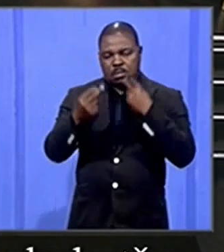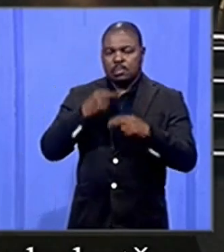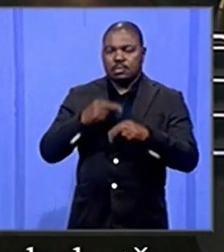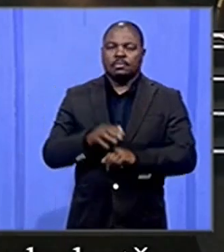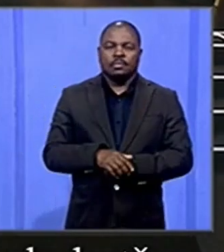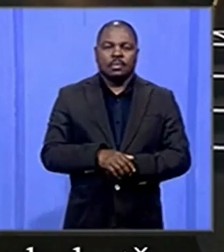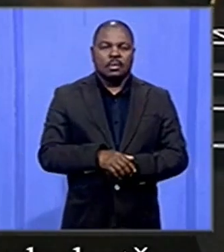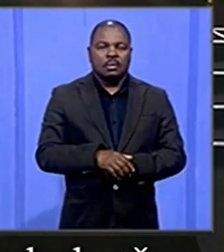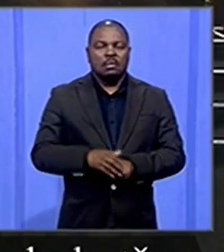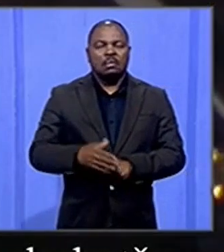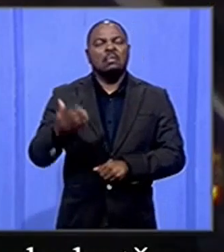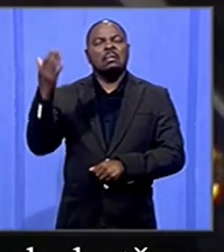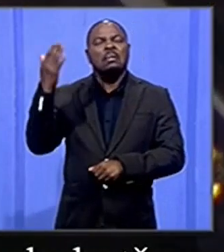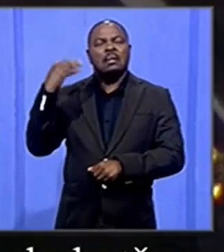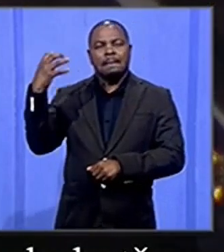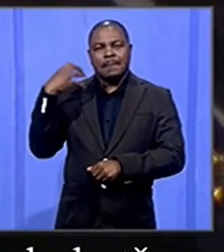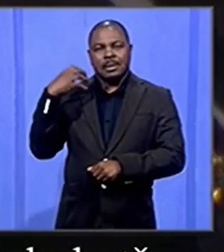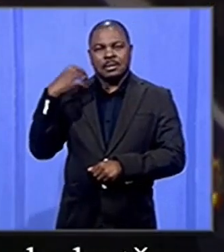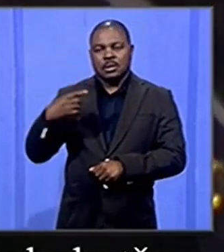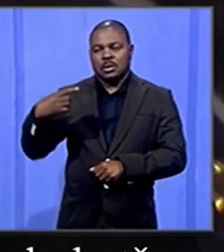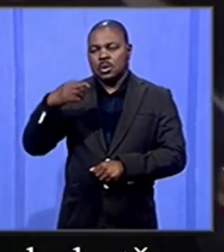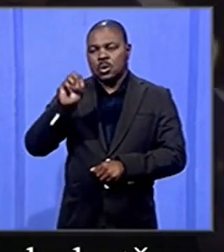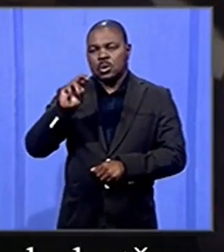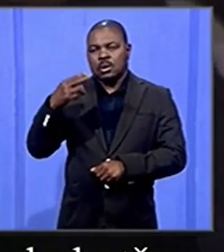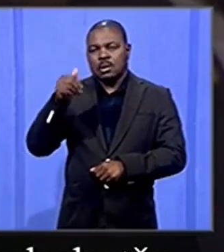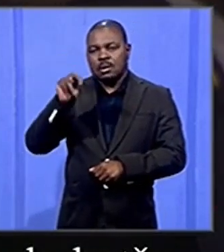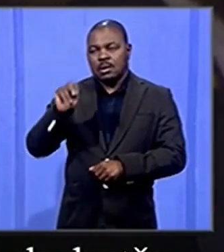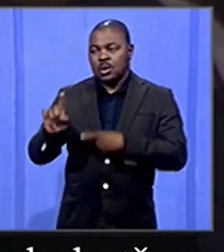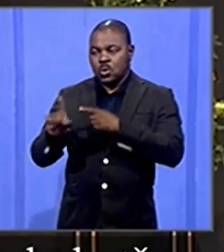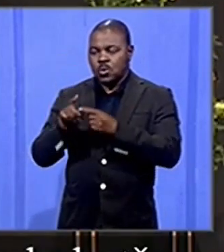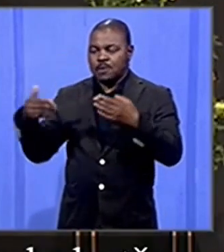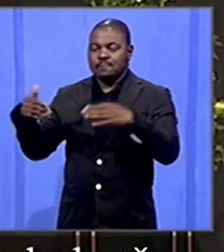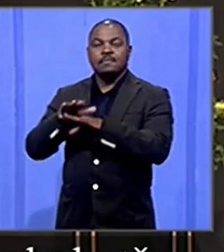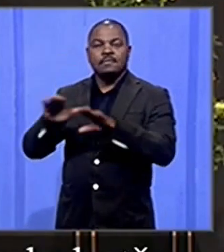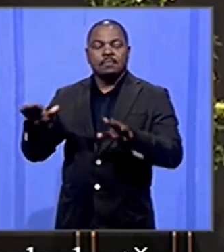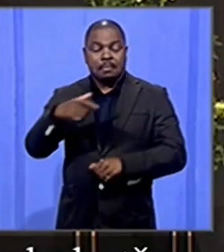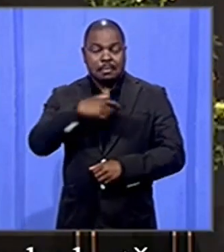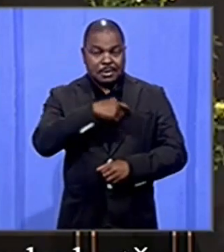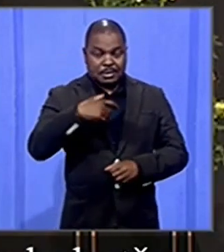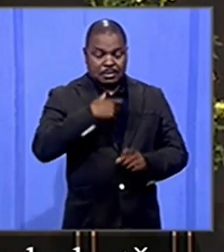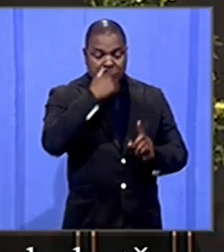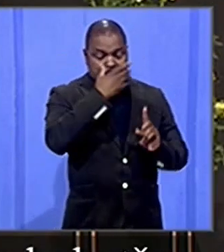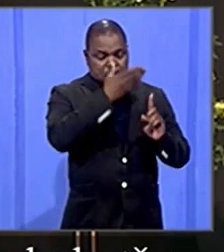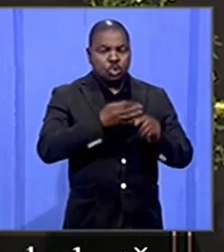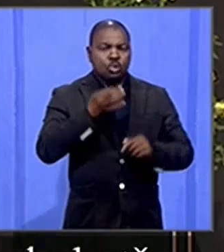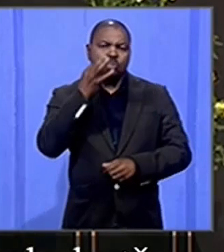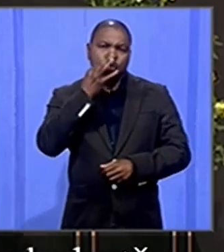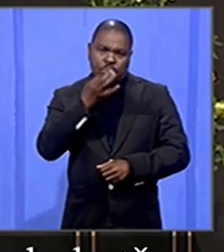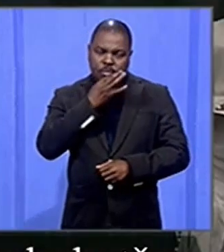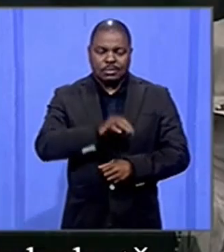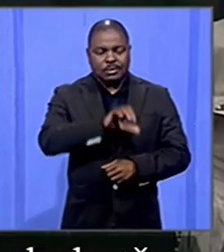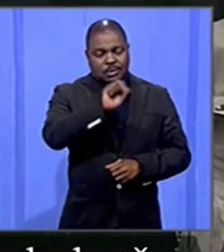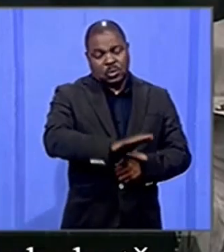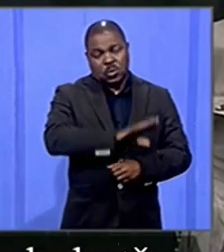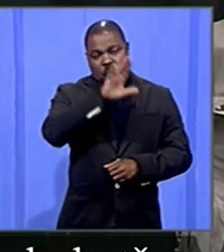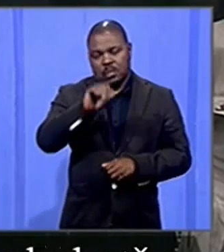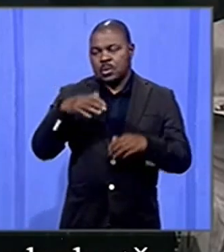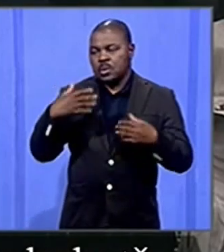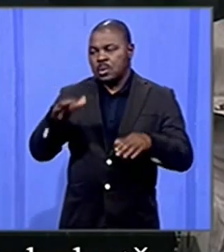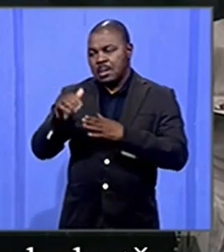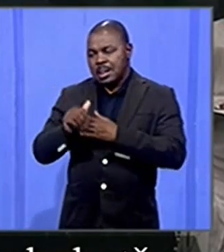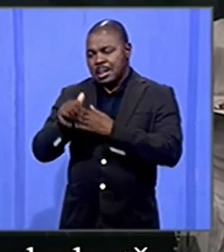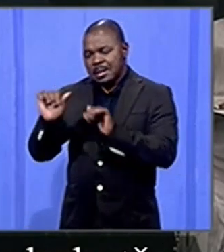Tona ya peleng Pravin Gordhan o bolokilwe gomme mopresidente Cyril Ramaphosa o re Afrika Borwa e lahlegetšwe ke